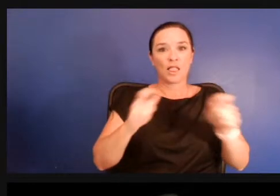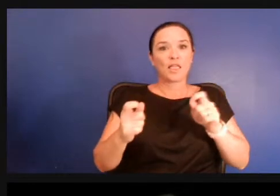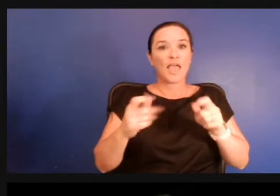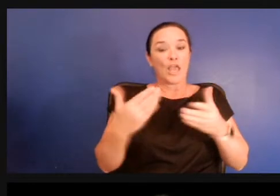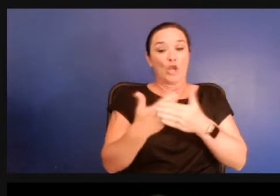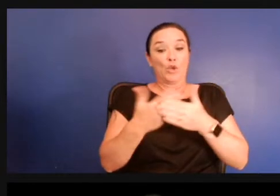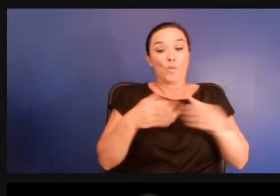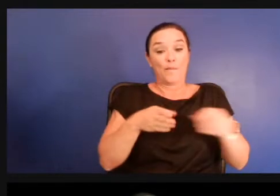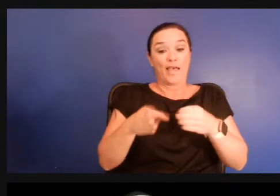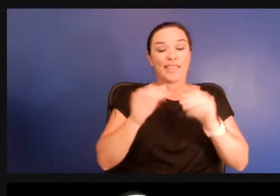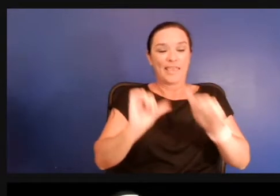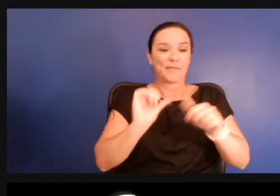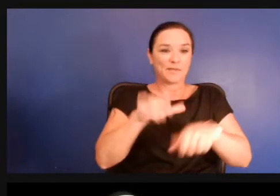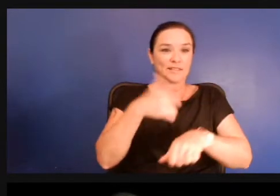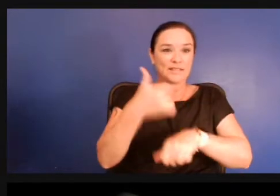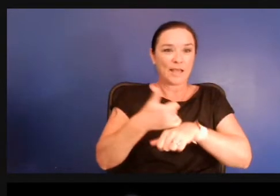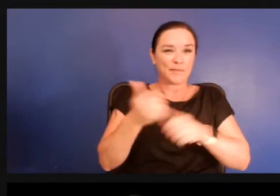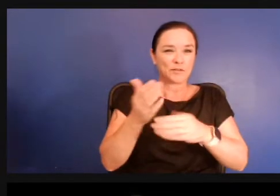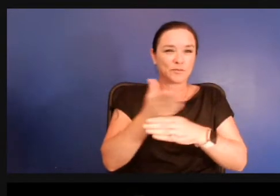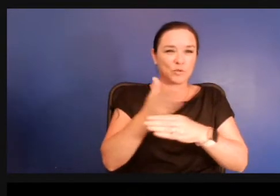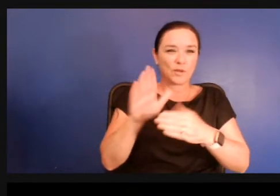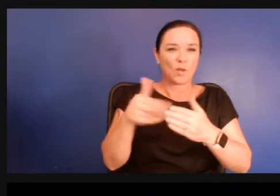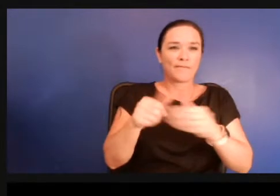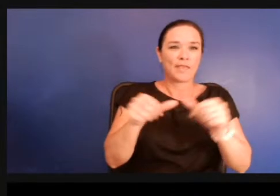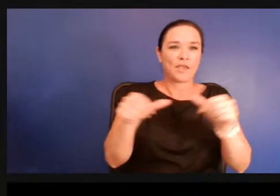established between these areas.